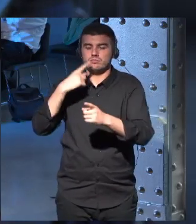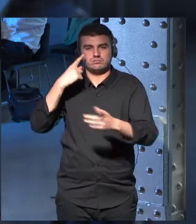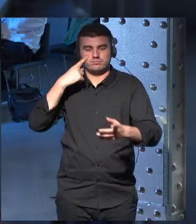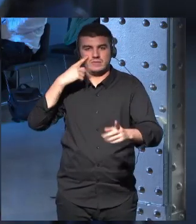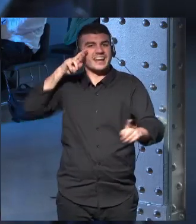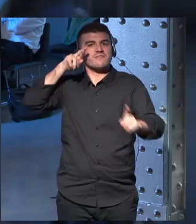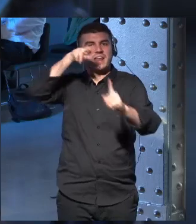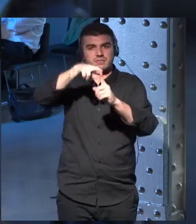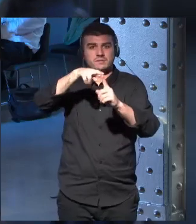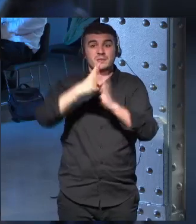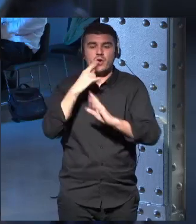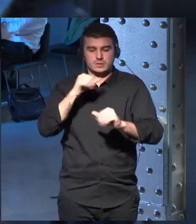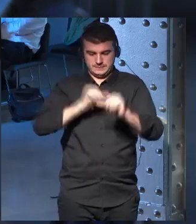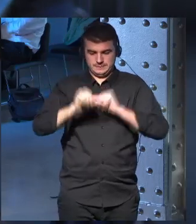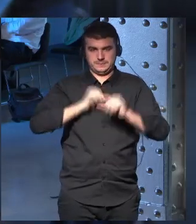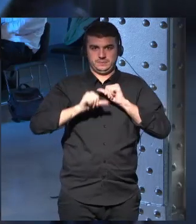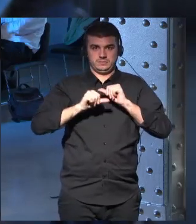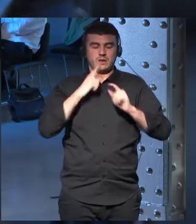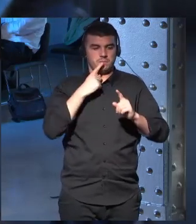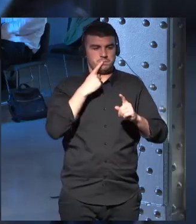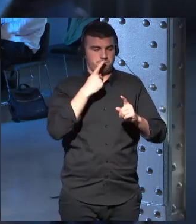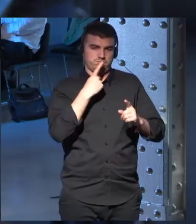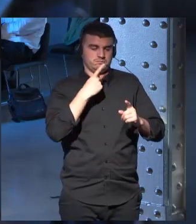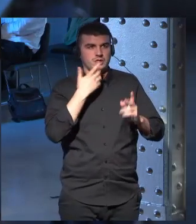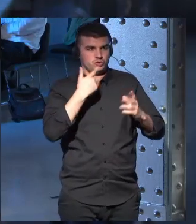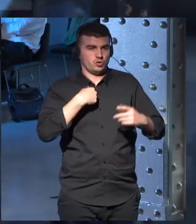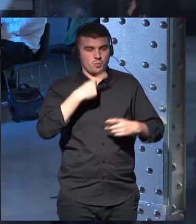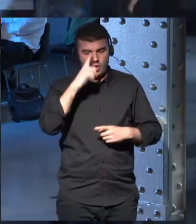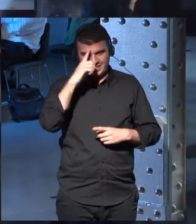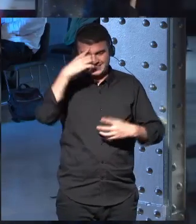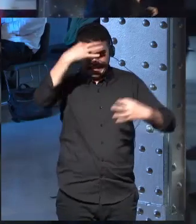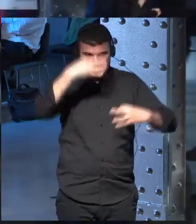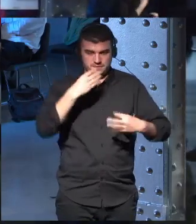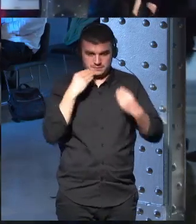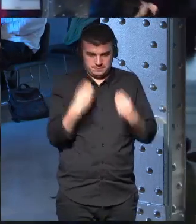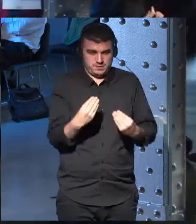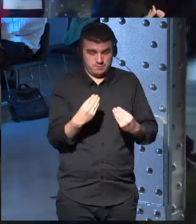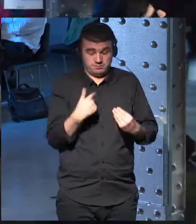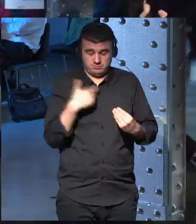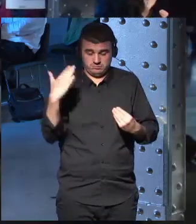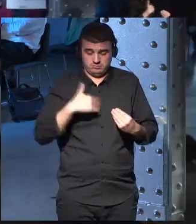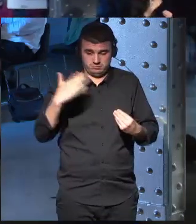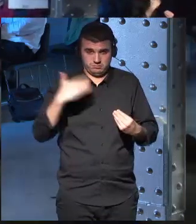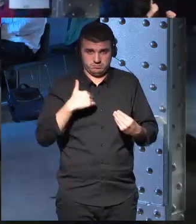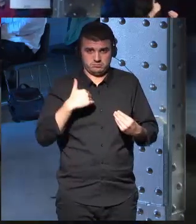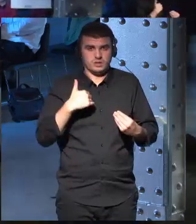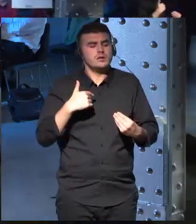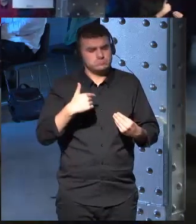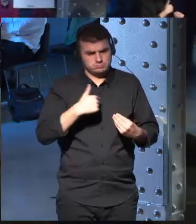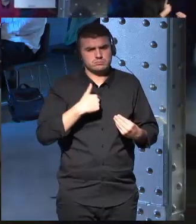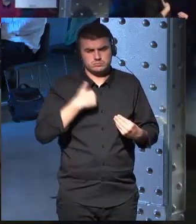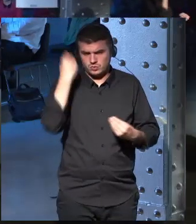a believer in any sense of the word, without being a member of any church, I'm someone who's